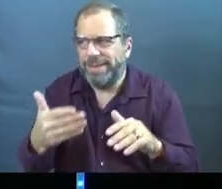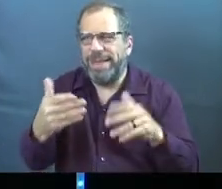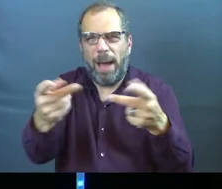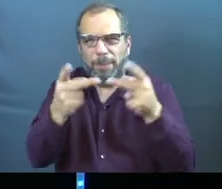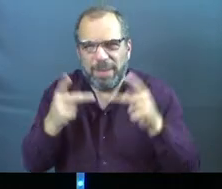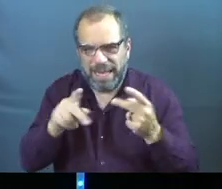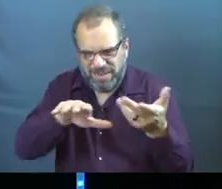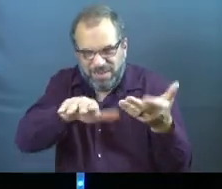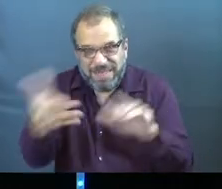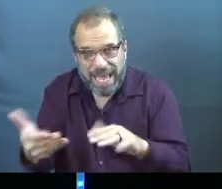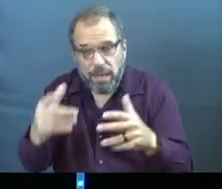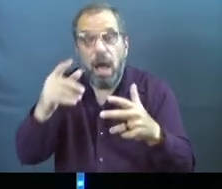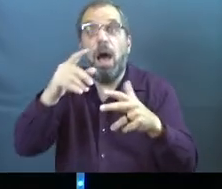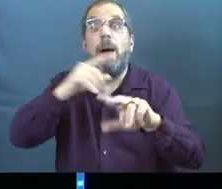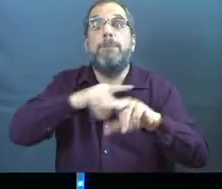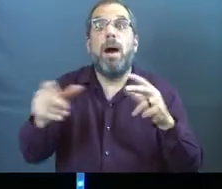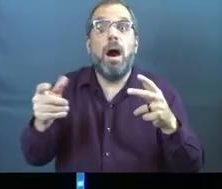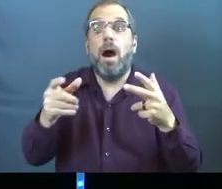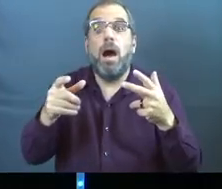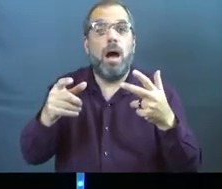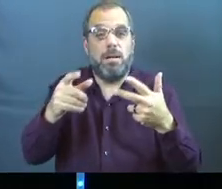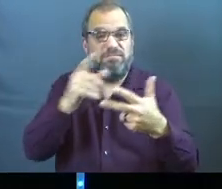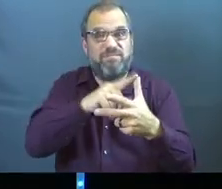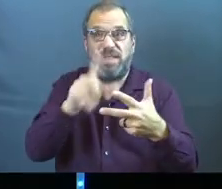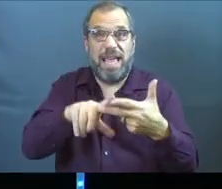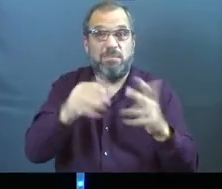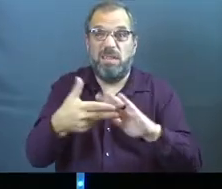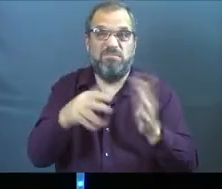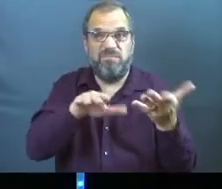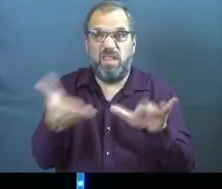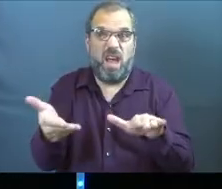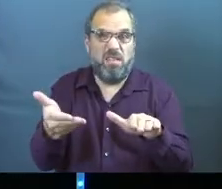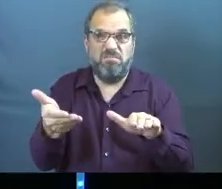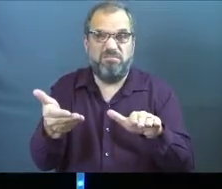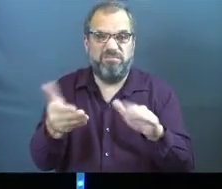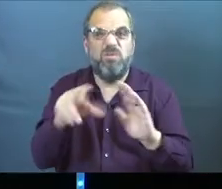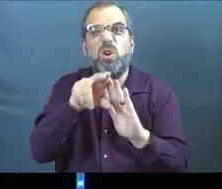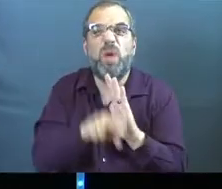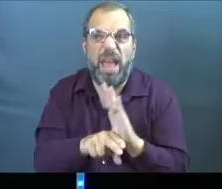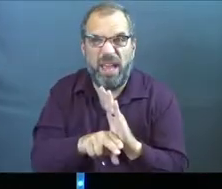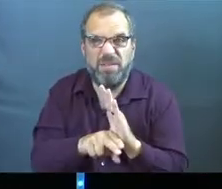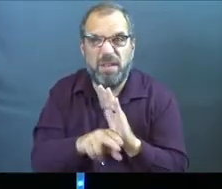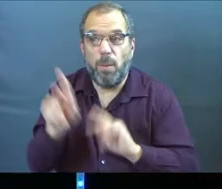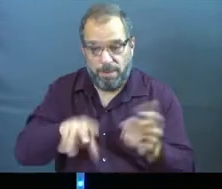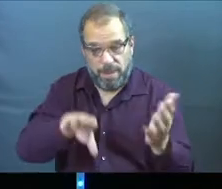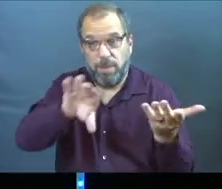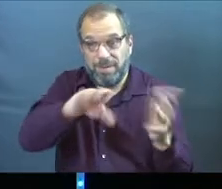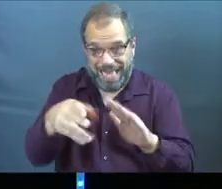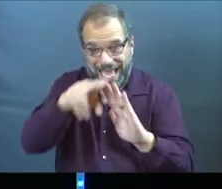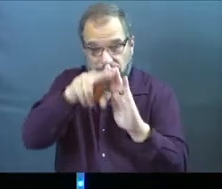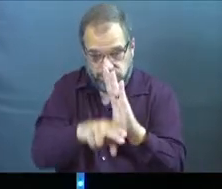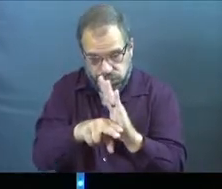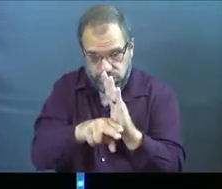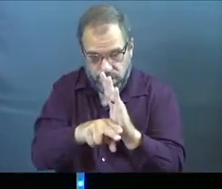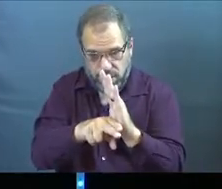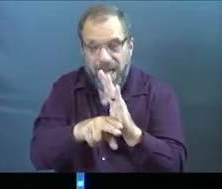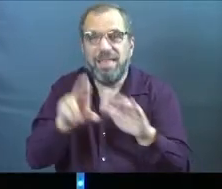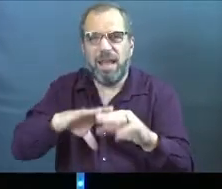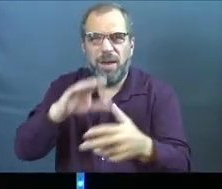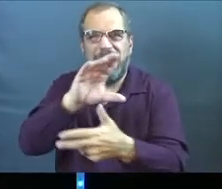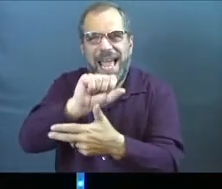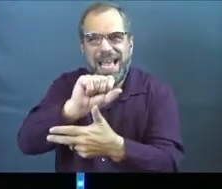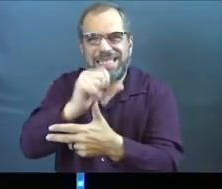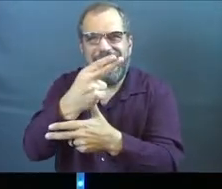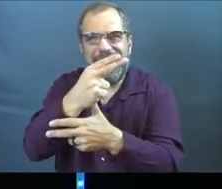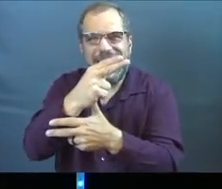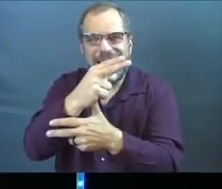describe a place of the dead, but ultimately, they just stand for death. For the grave. When people die here on earth, they're in Sheol or they